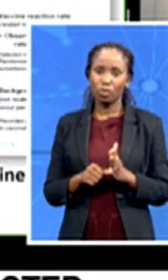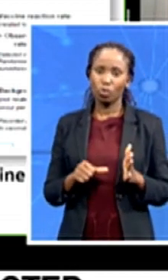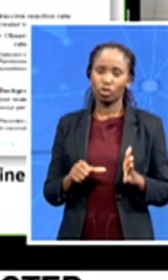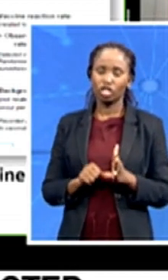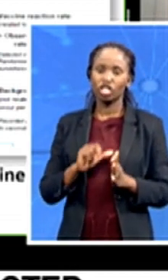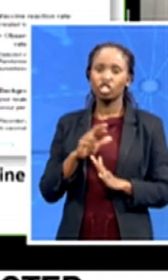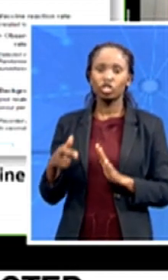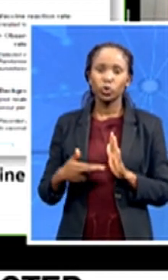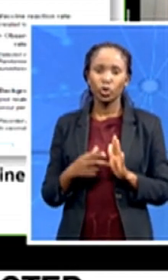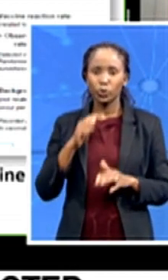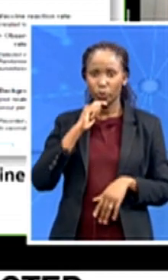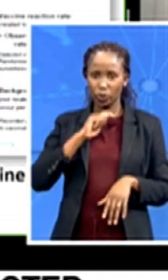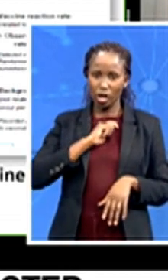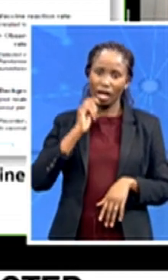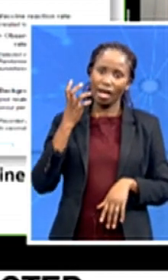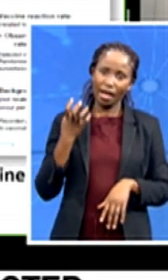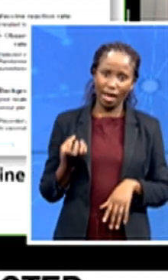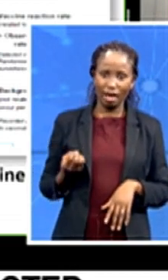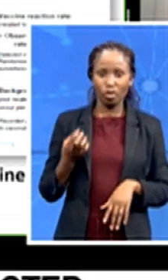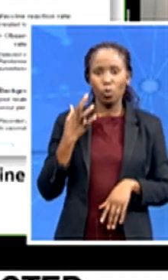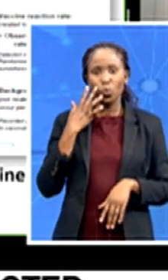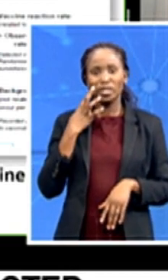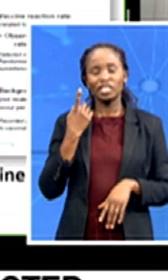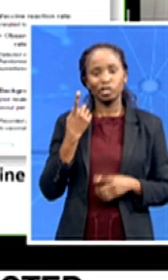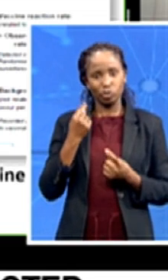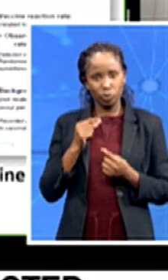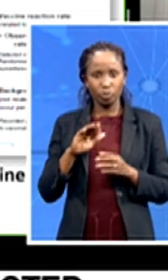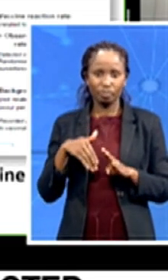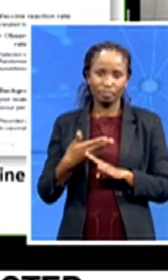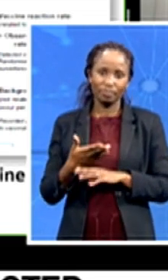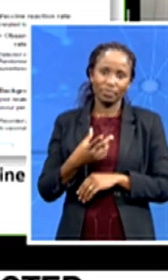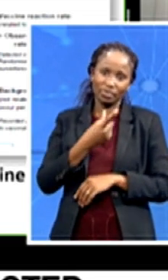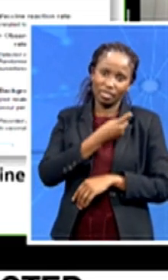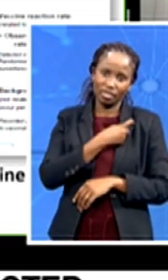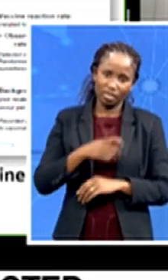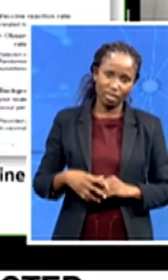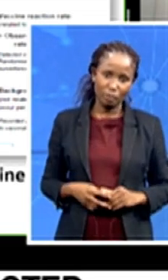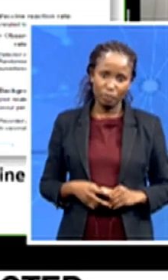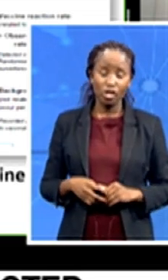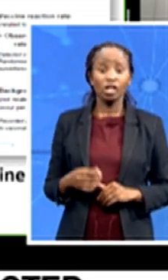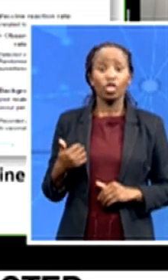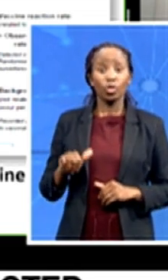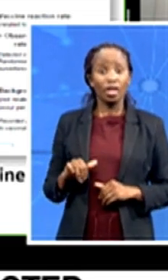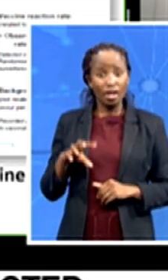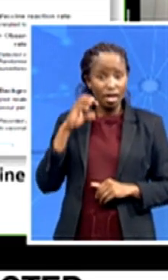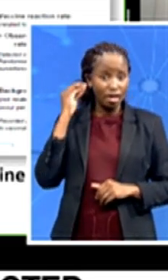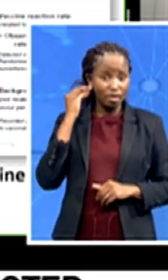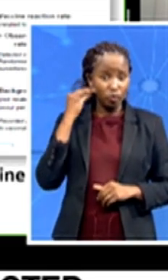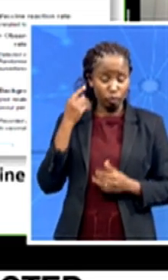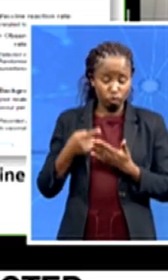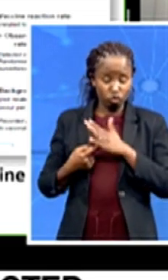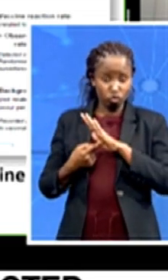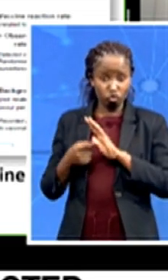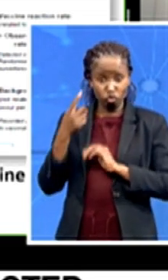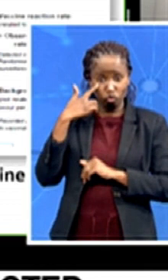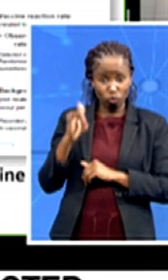following vaccination. So you look at the data and you see whether there's now any unusual patterns